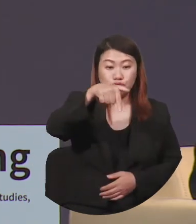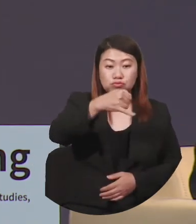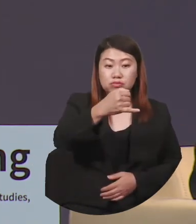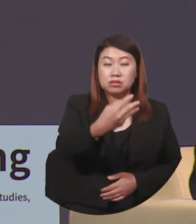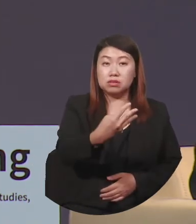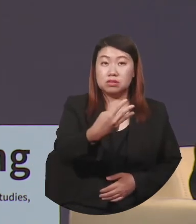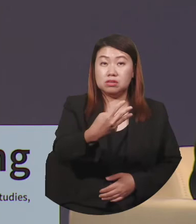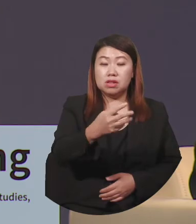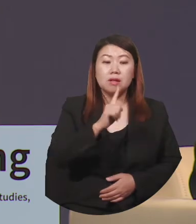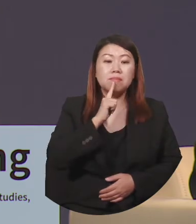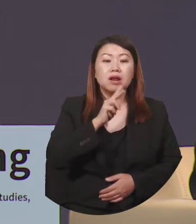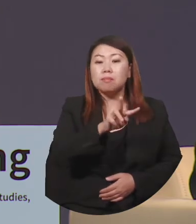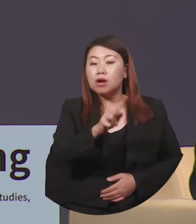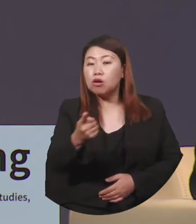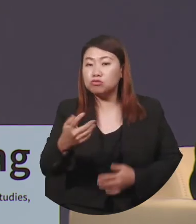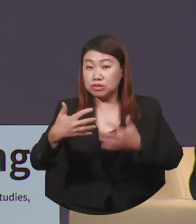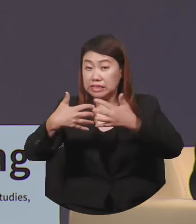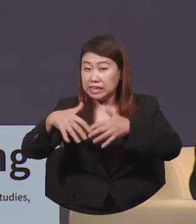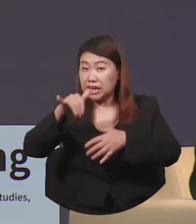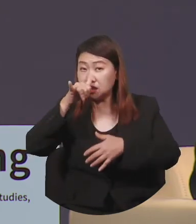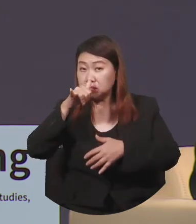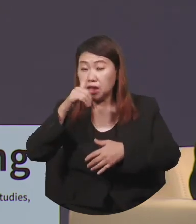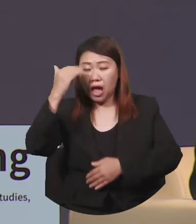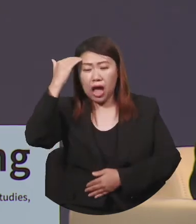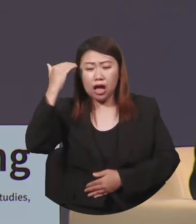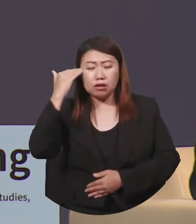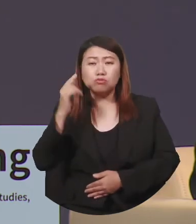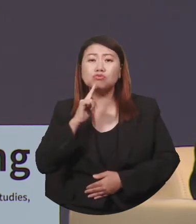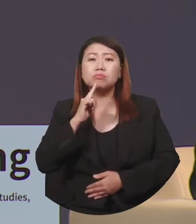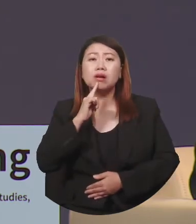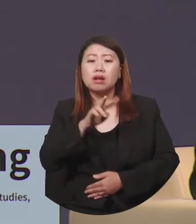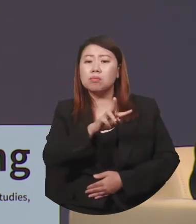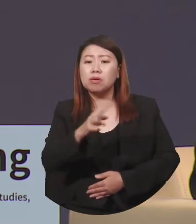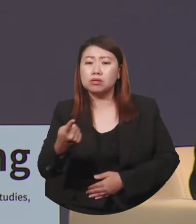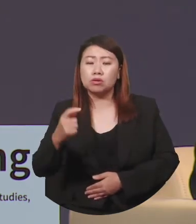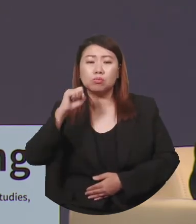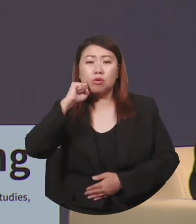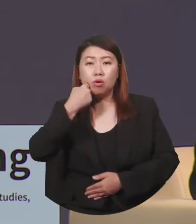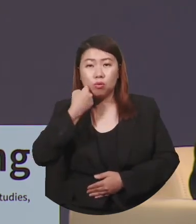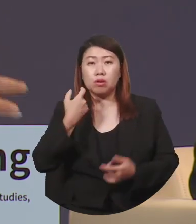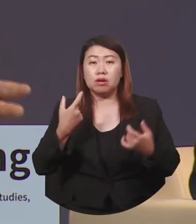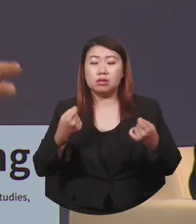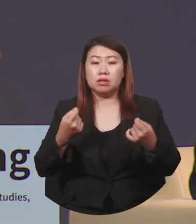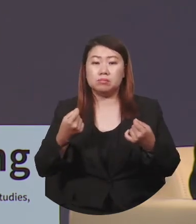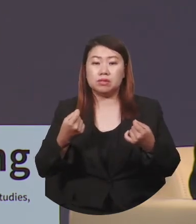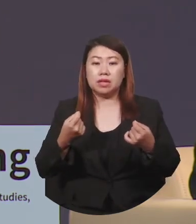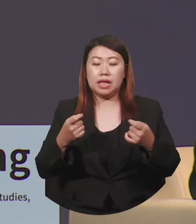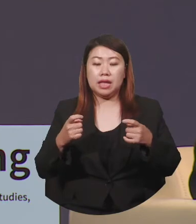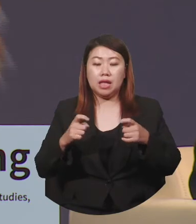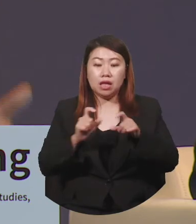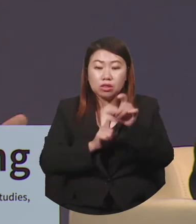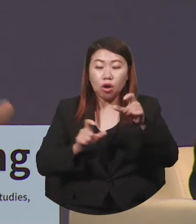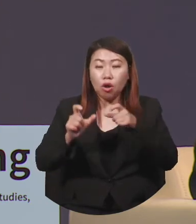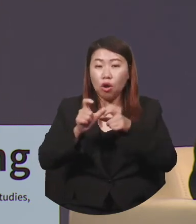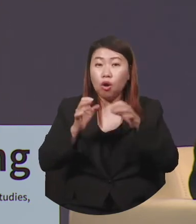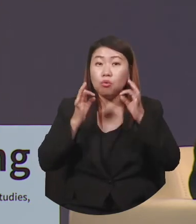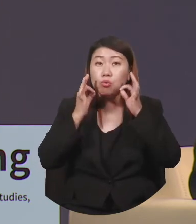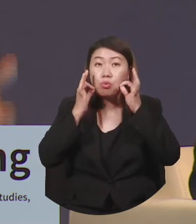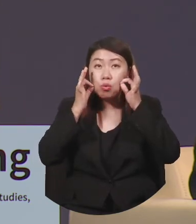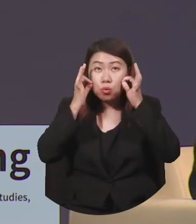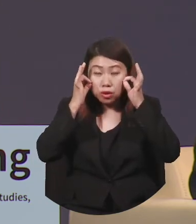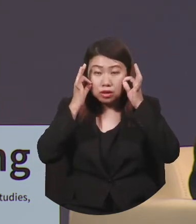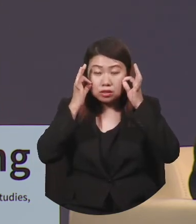far. So in the meantime, I think we should work more harder in opening our information and disseminating so